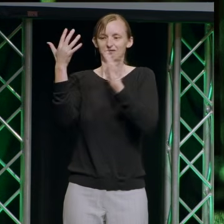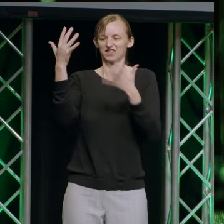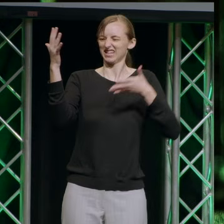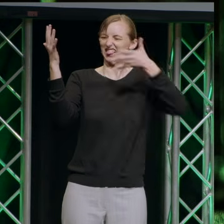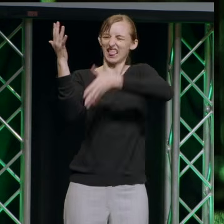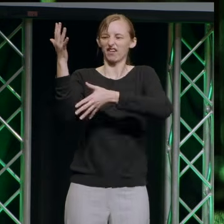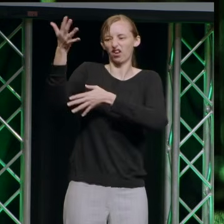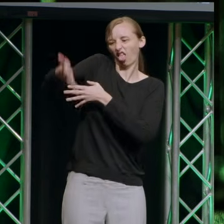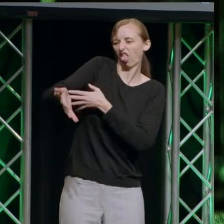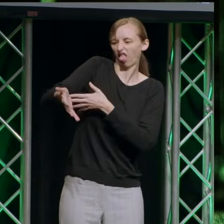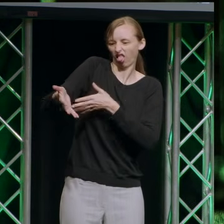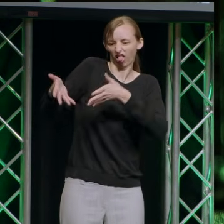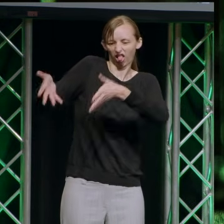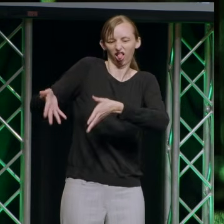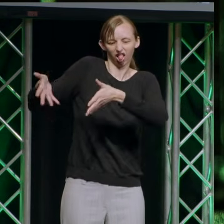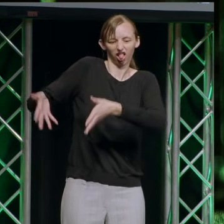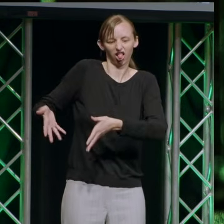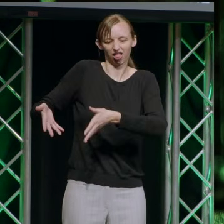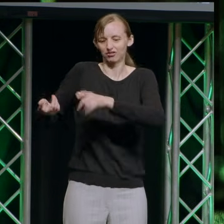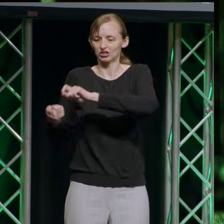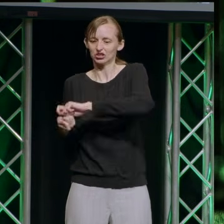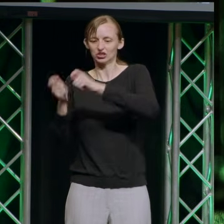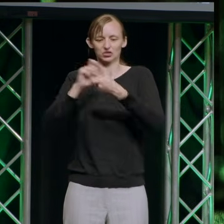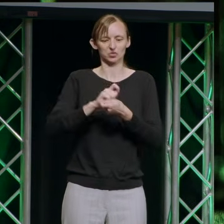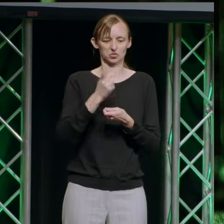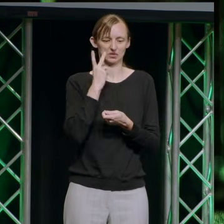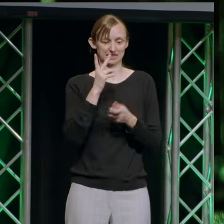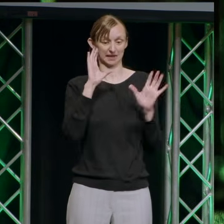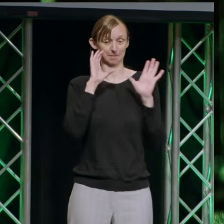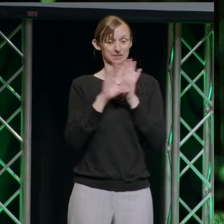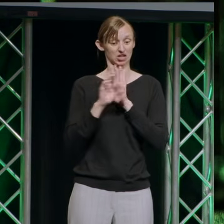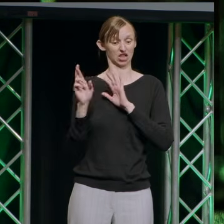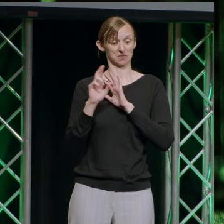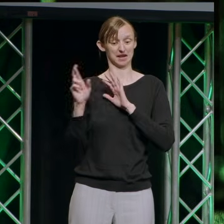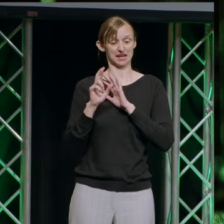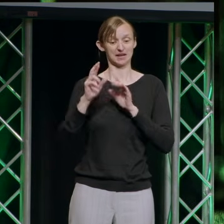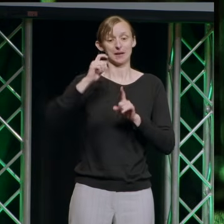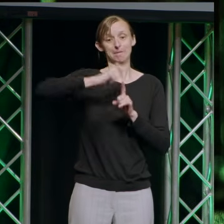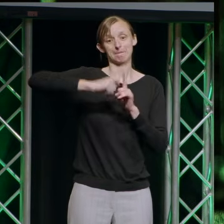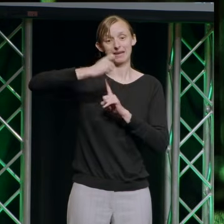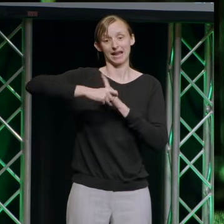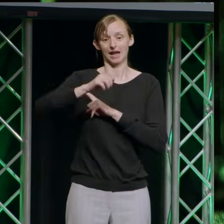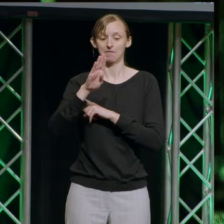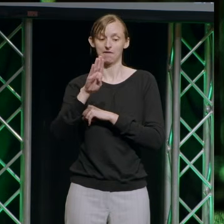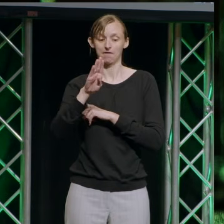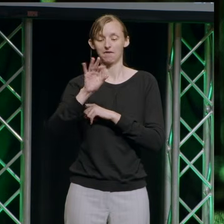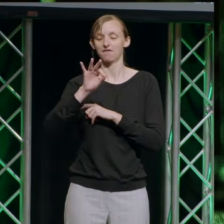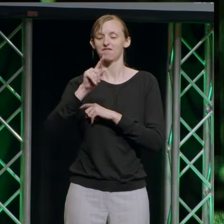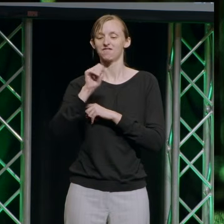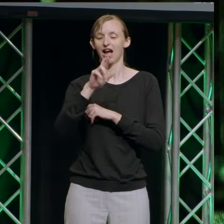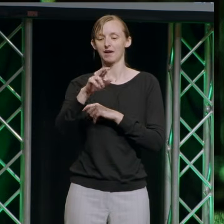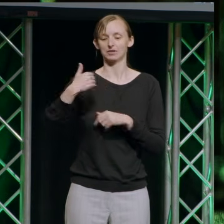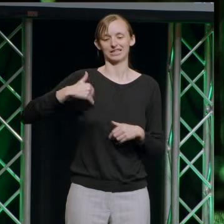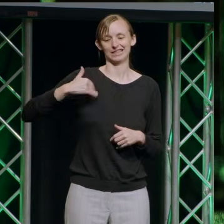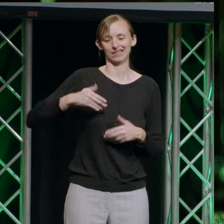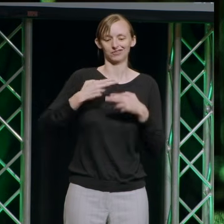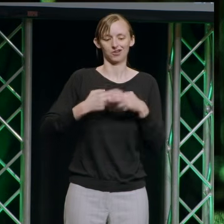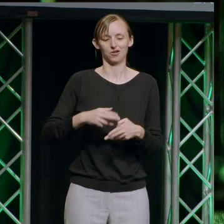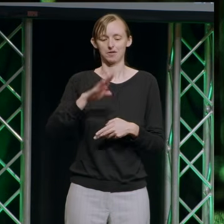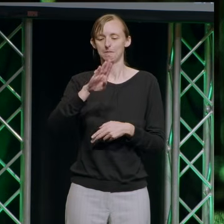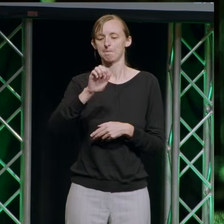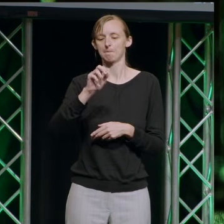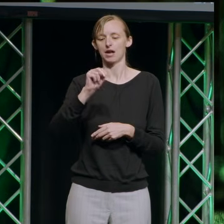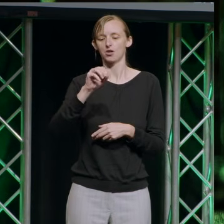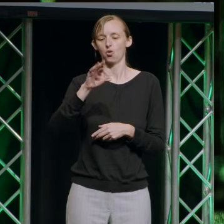we convert this material into what you see on the right, our banana-fibre leather, Banofi. And we're the first and only company to